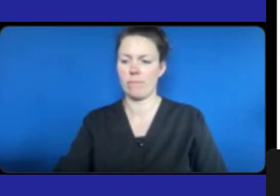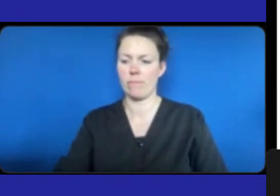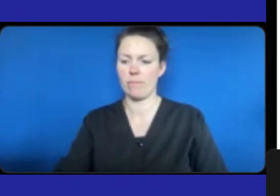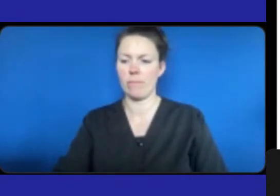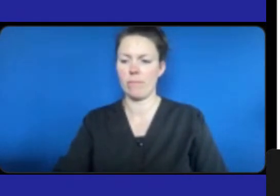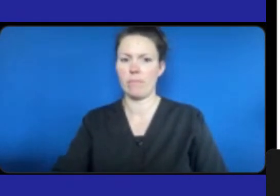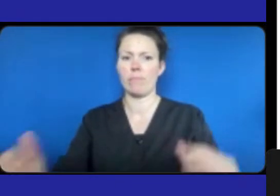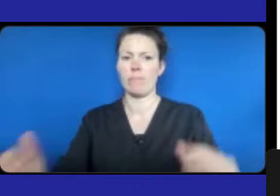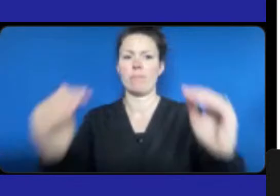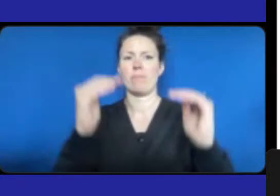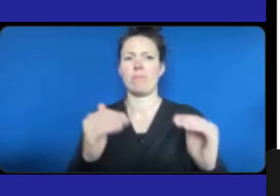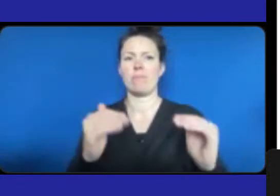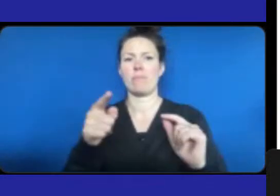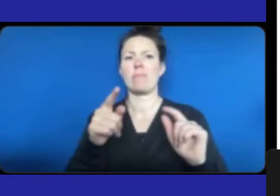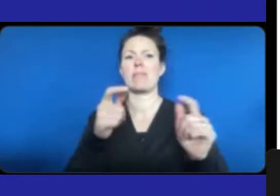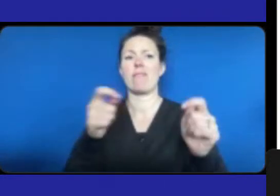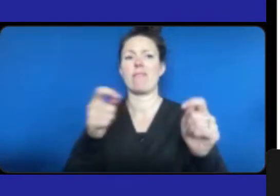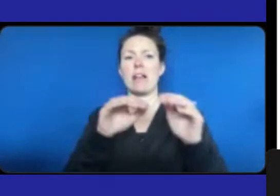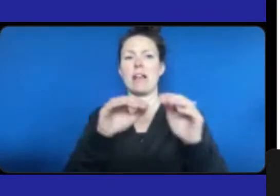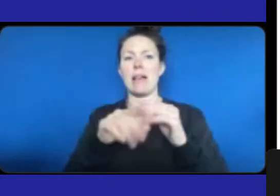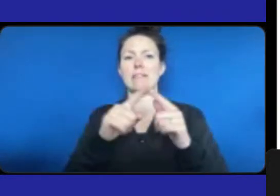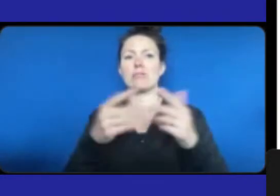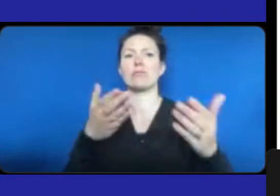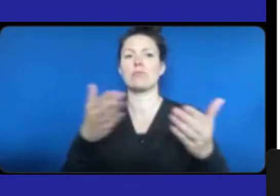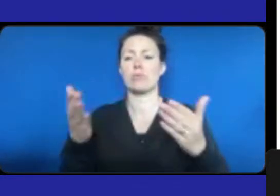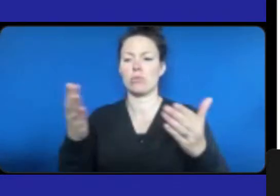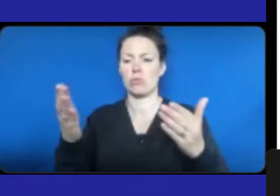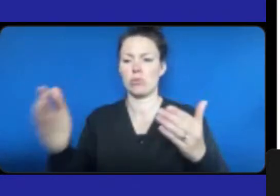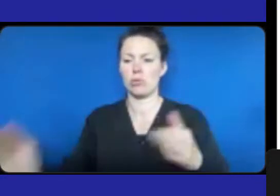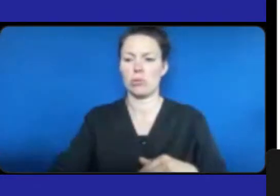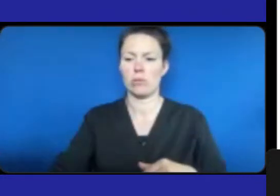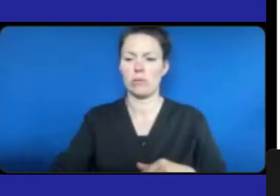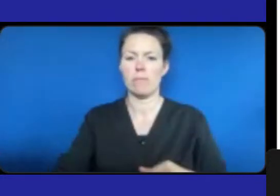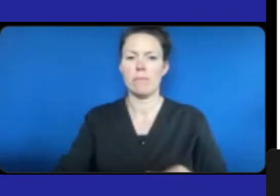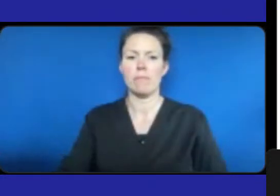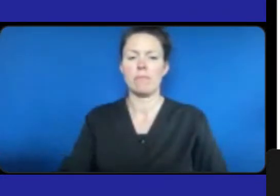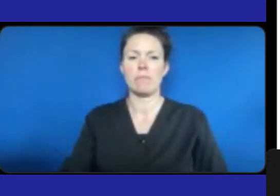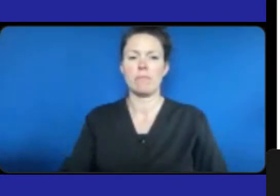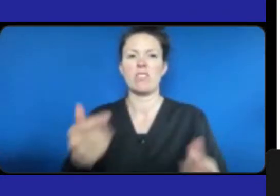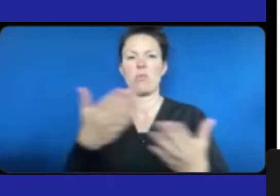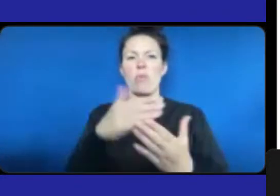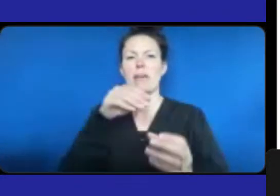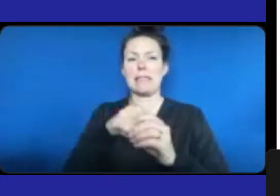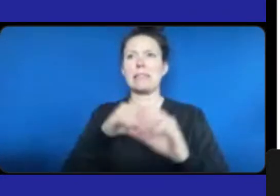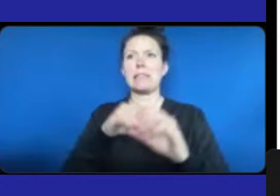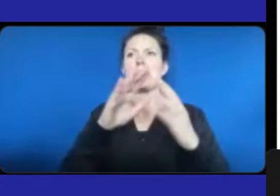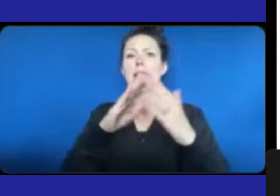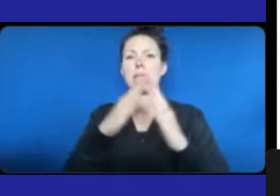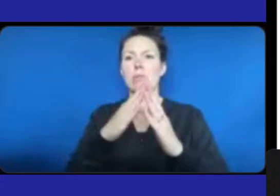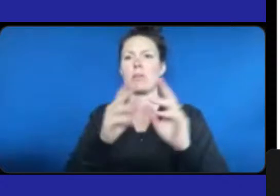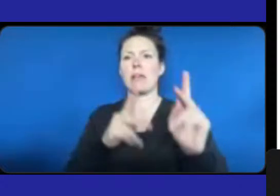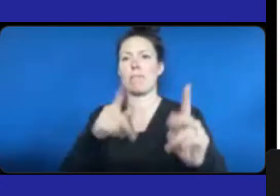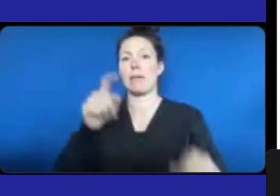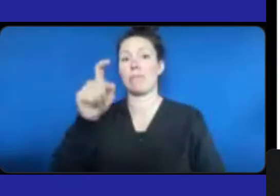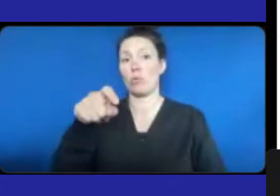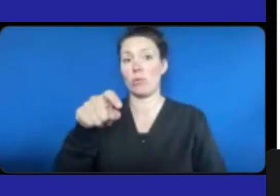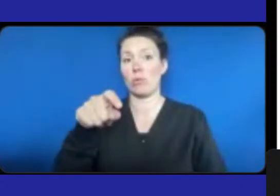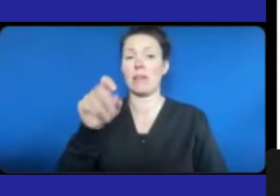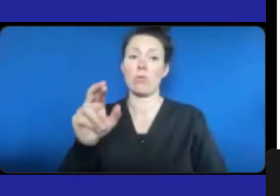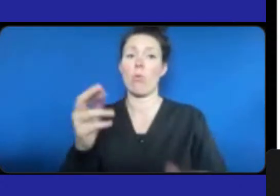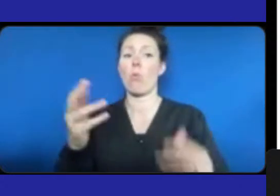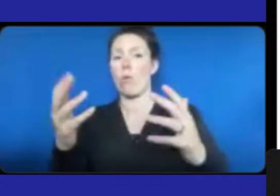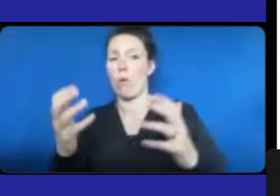more about facilitating access to services. So these are things in the community that people need and or